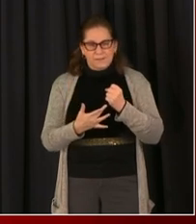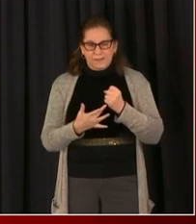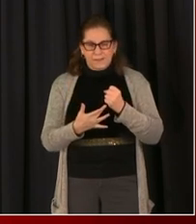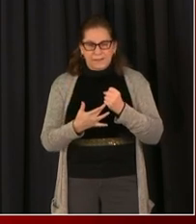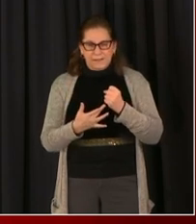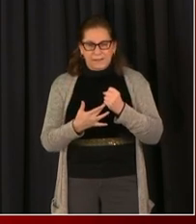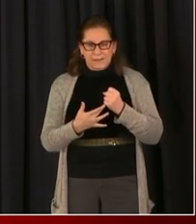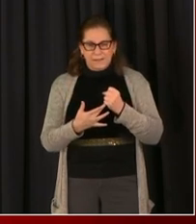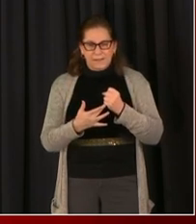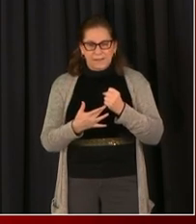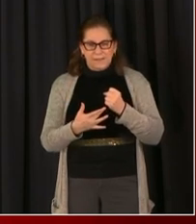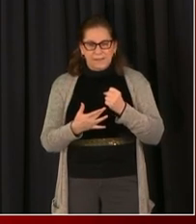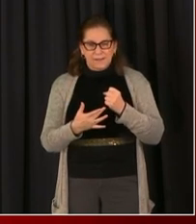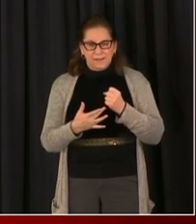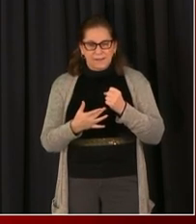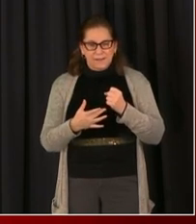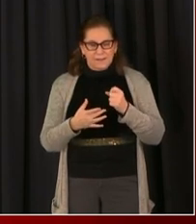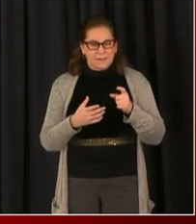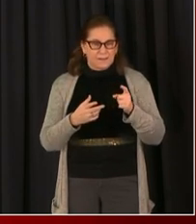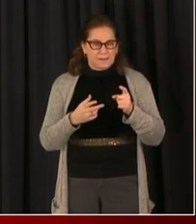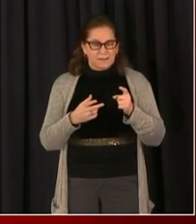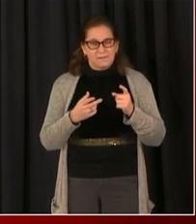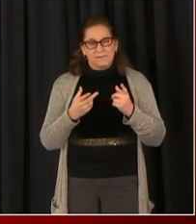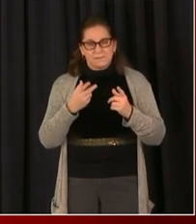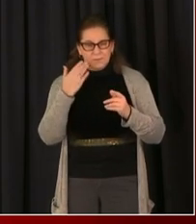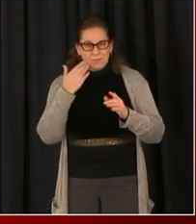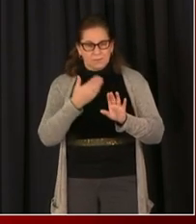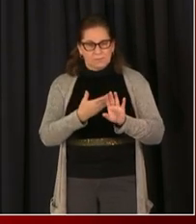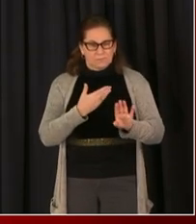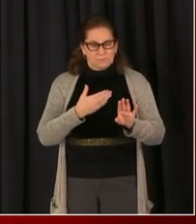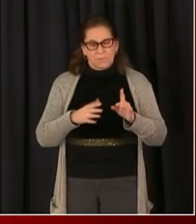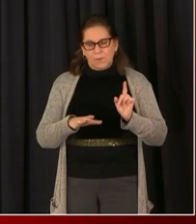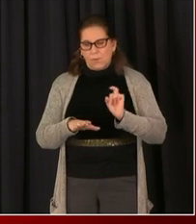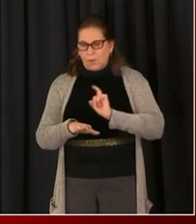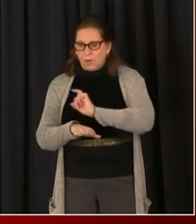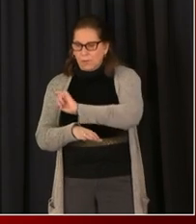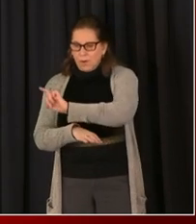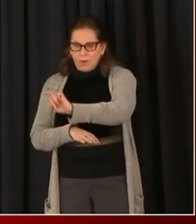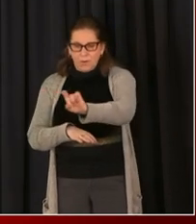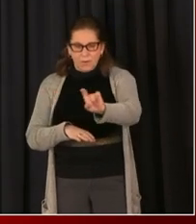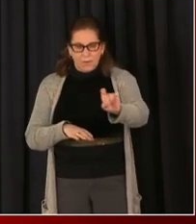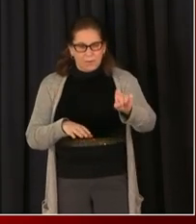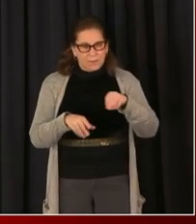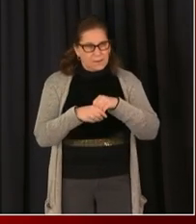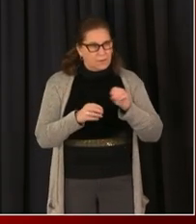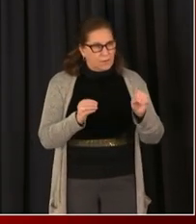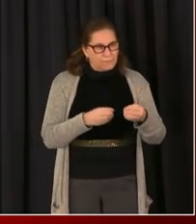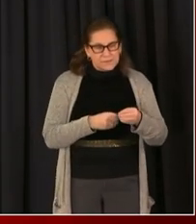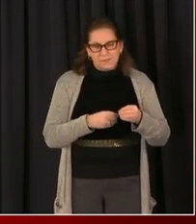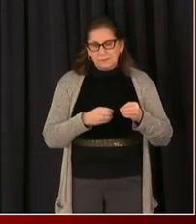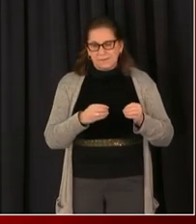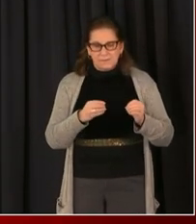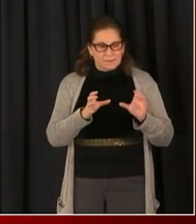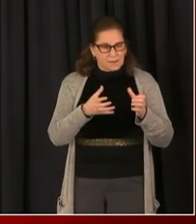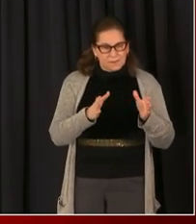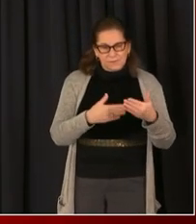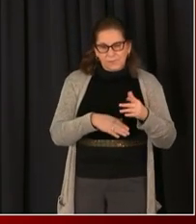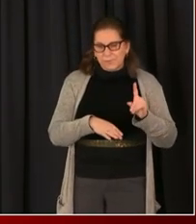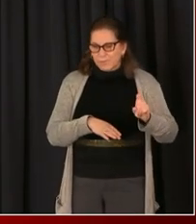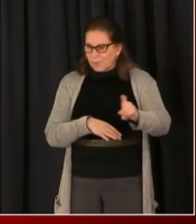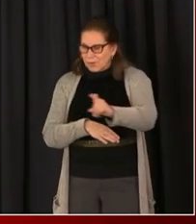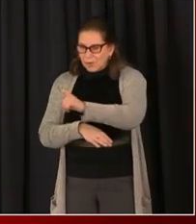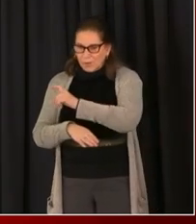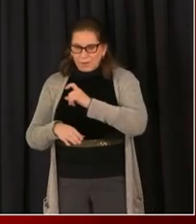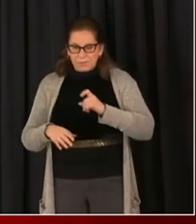there was an intercom throughout the building that said, "This is your mask checkup." And I was